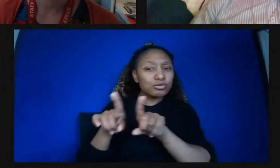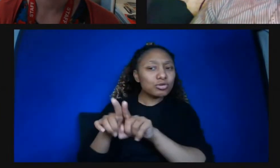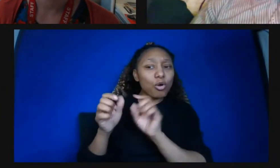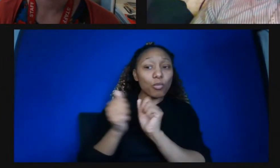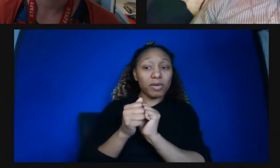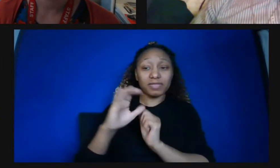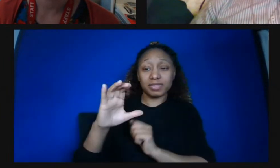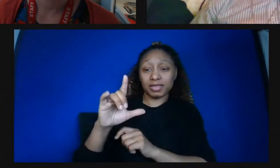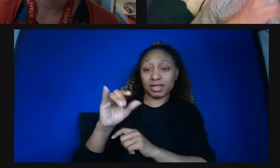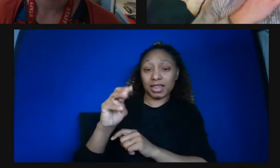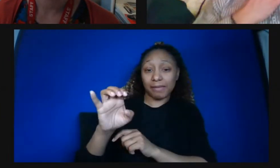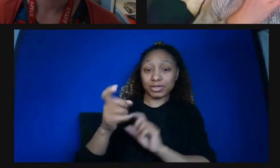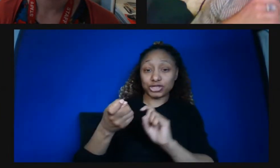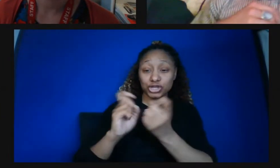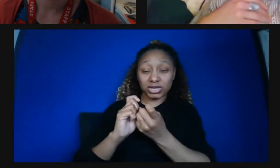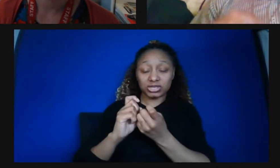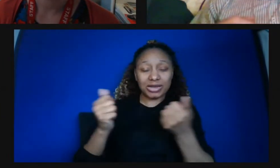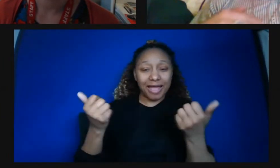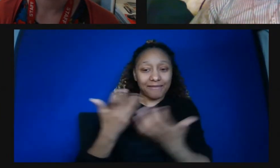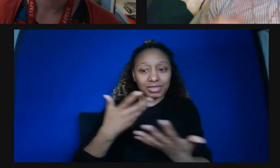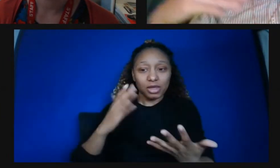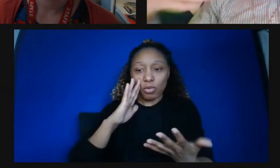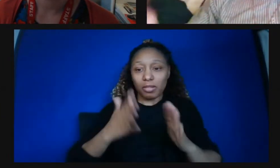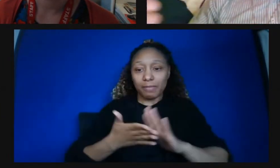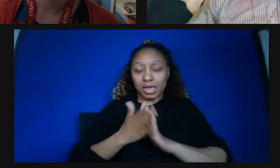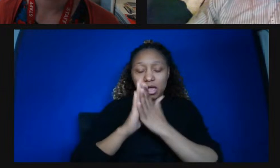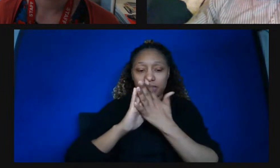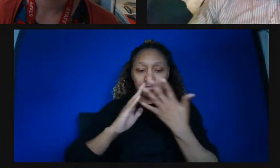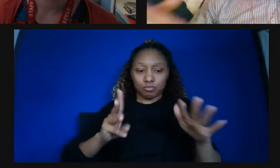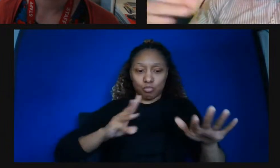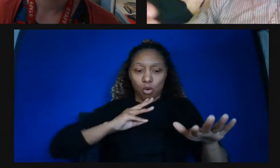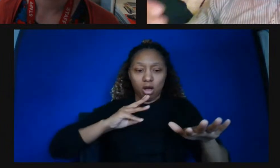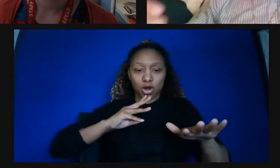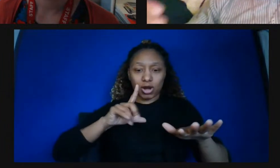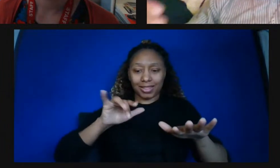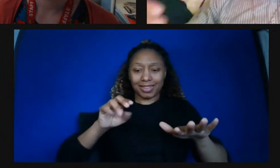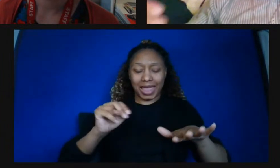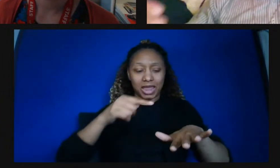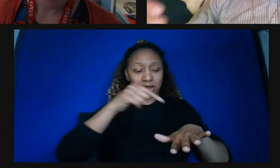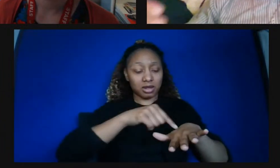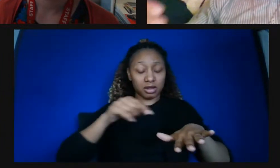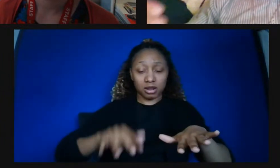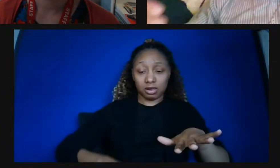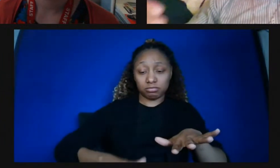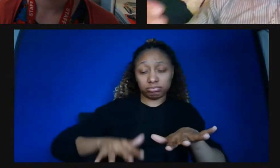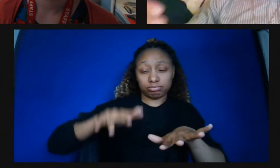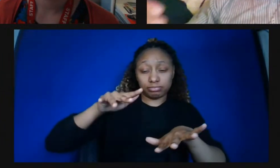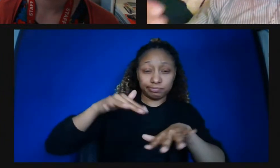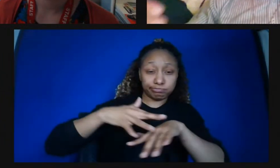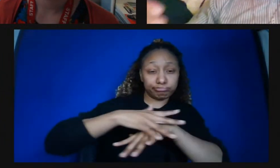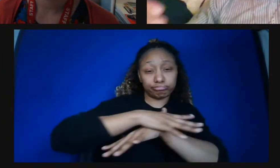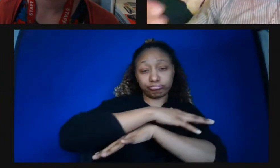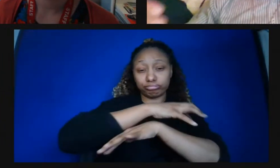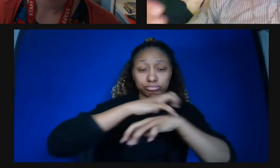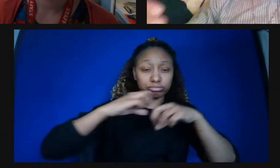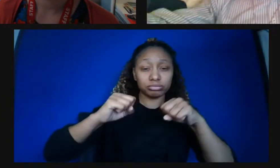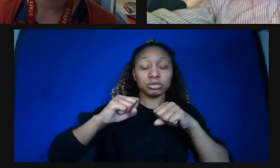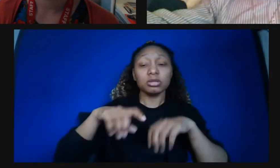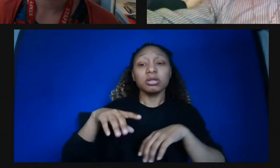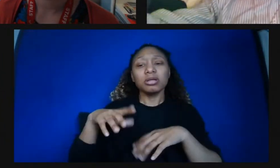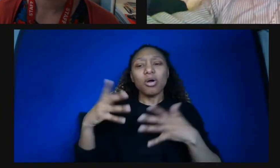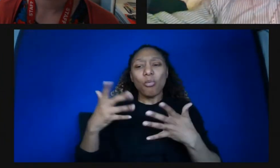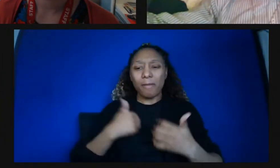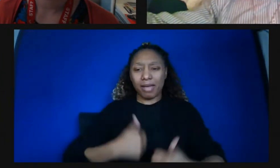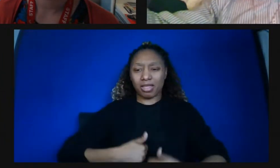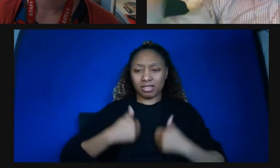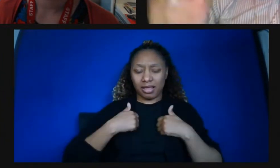be underwater. And so how will Mayaisuwàk people define themselves? What will their lifeways be that define themselves when they